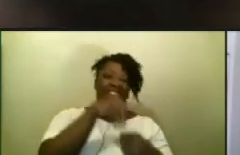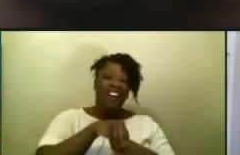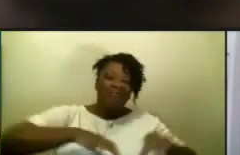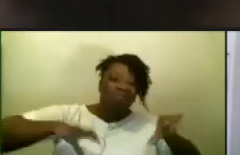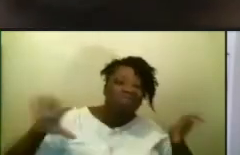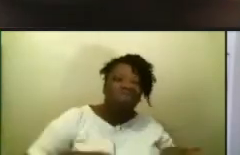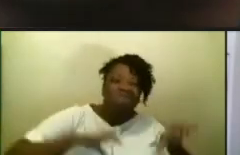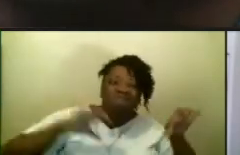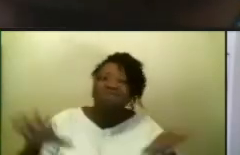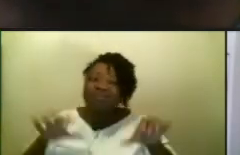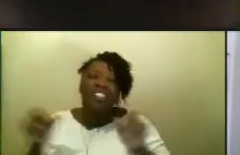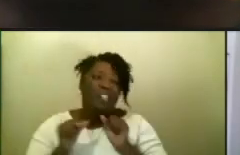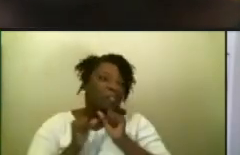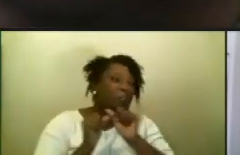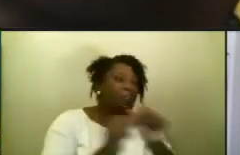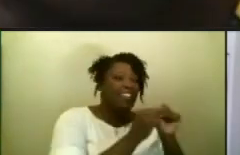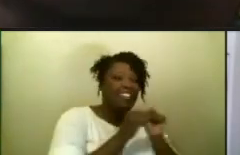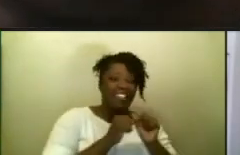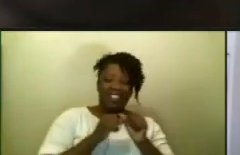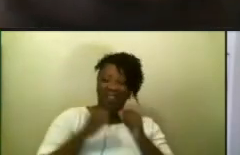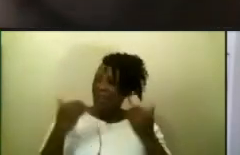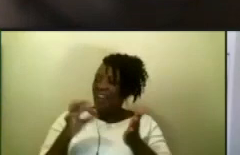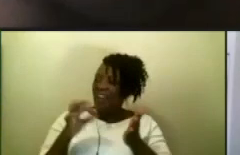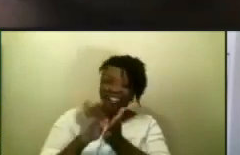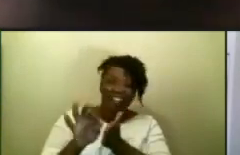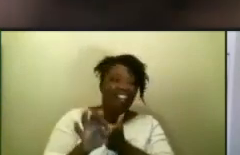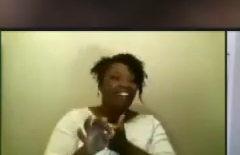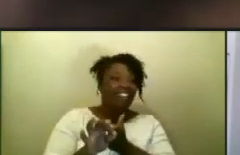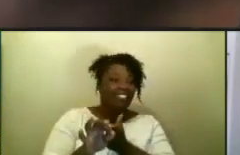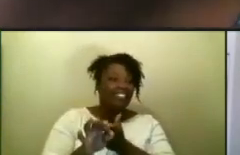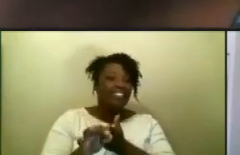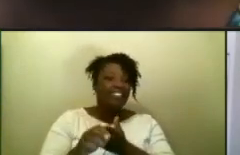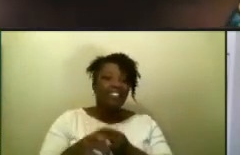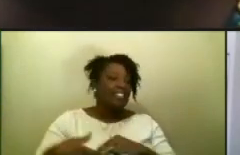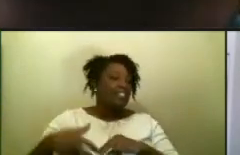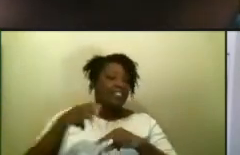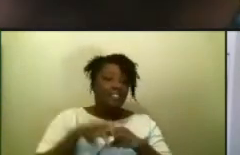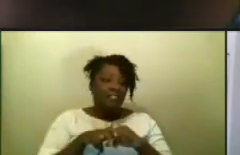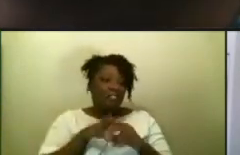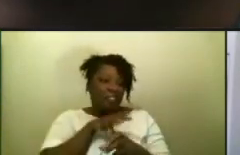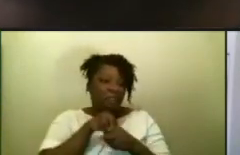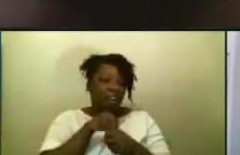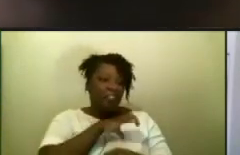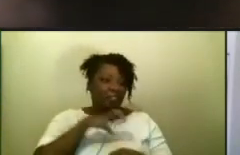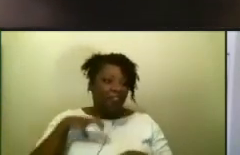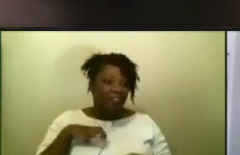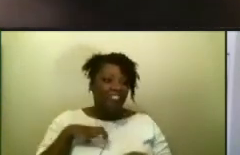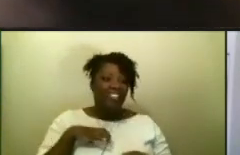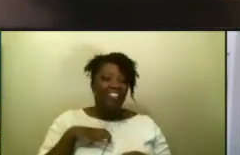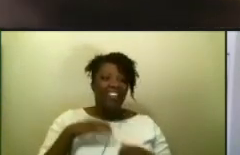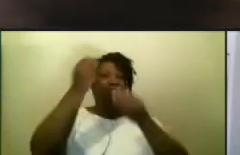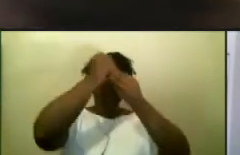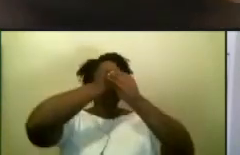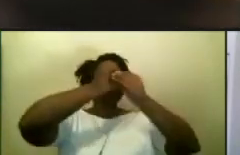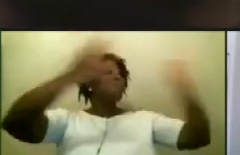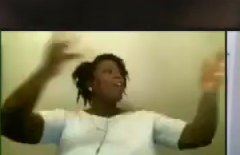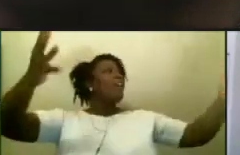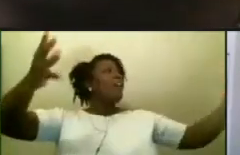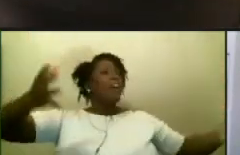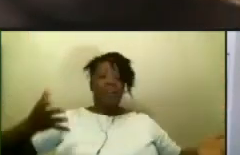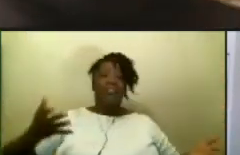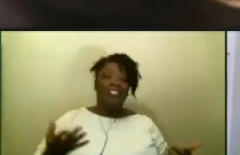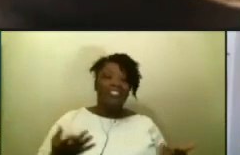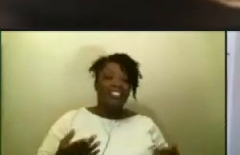remain engaged. Let's be counted. Let's sit on the redistricting committee. Let's make our voices heard so we can support all our